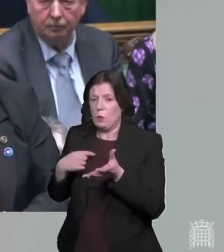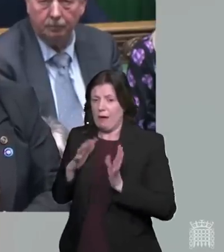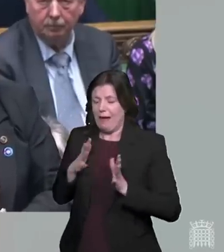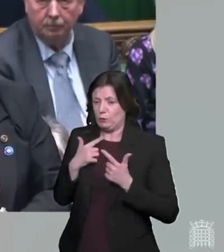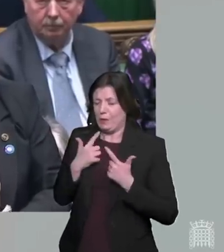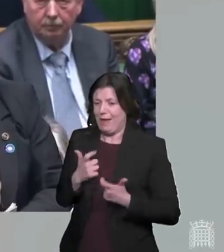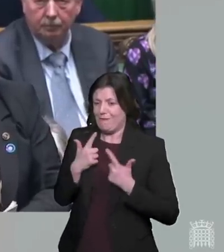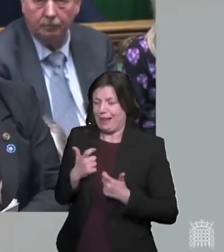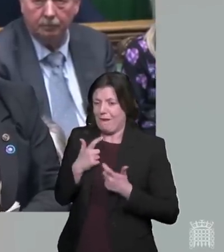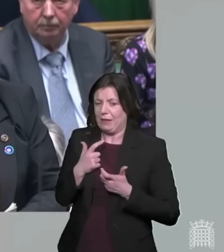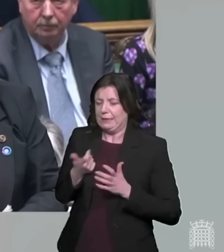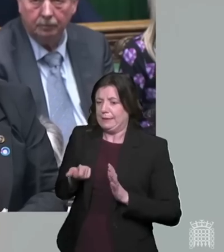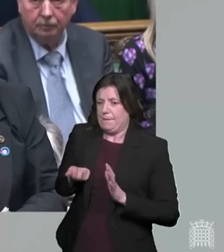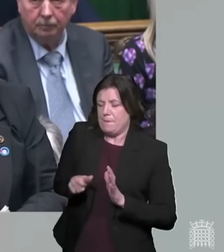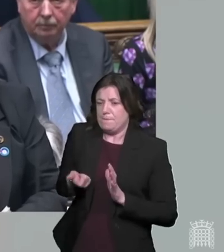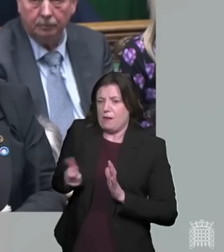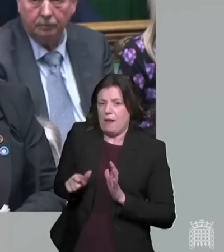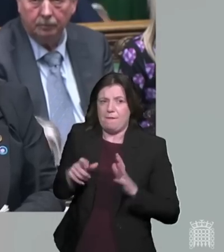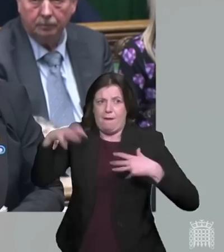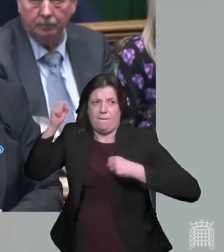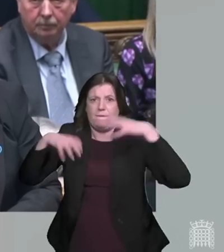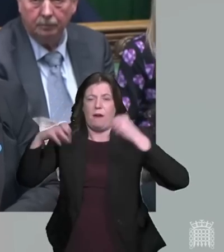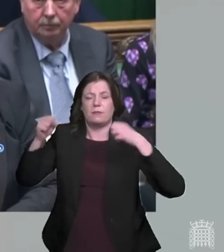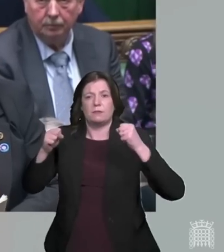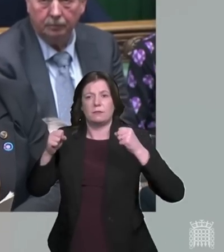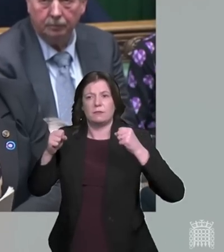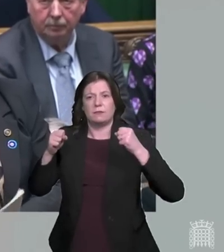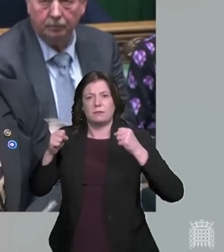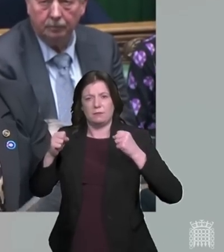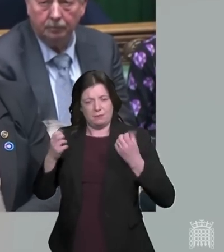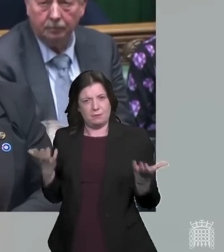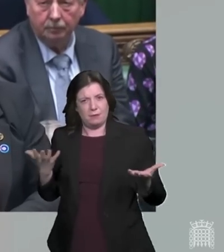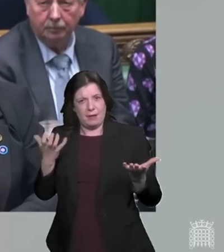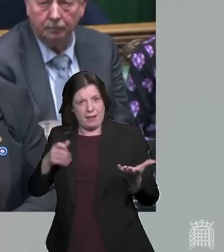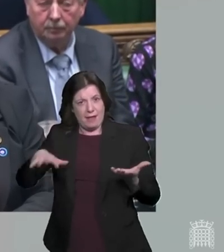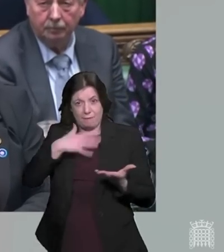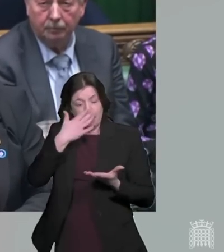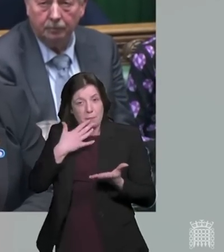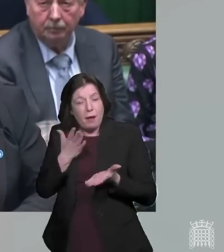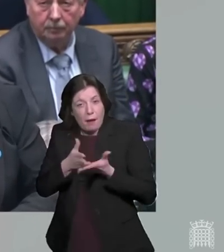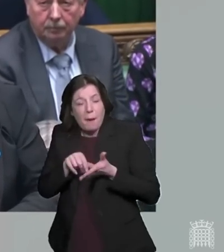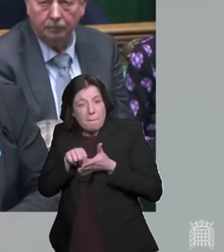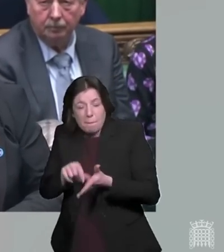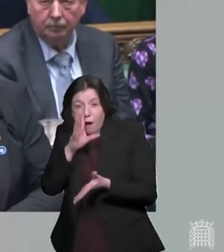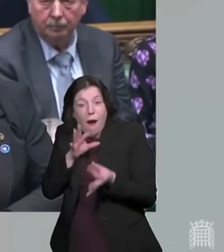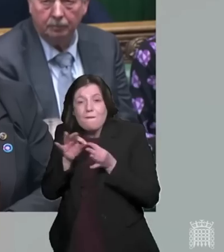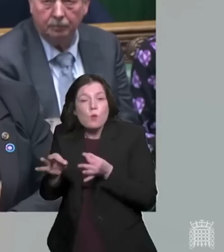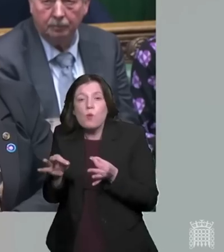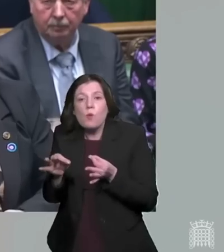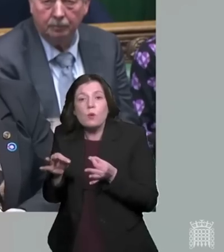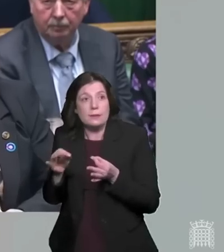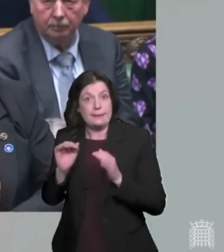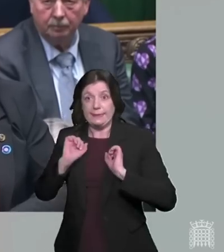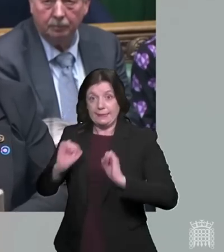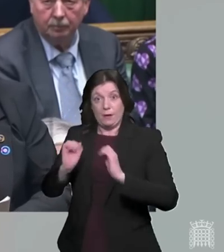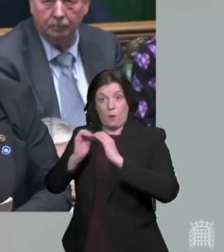of the country. And almost a quarter of Scottish homes now live in fuel poverty, not helped, of course, by the total absence of an insulation